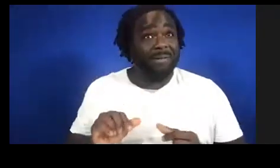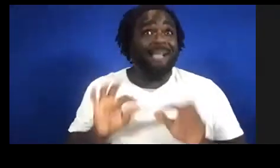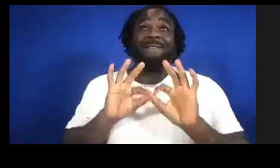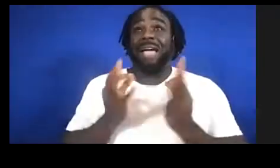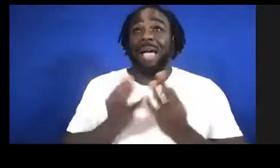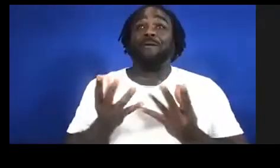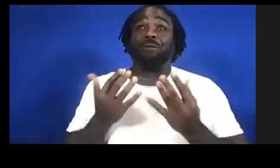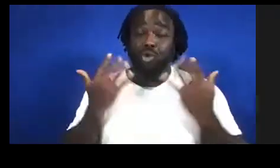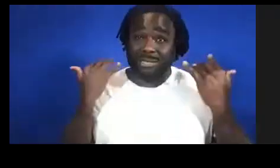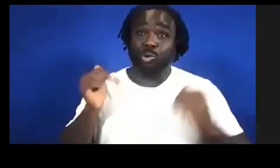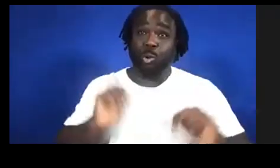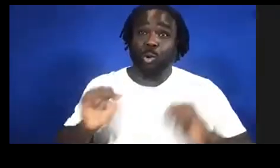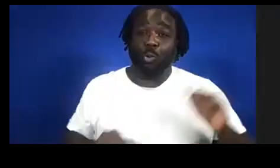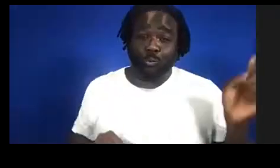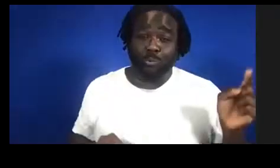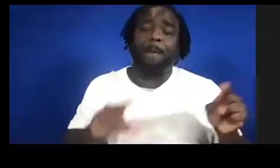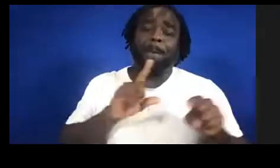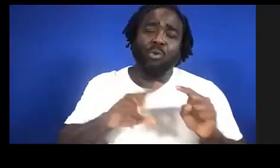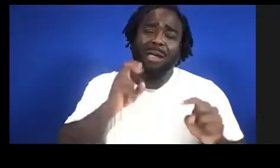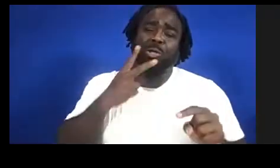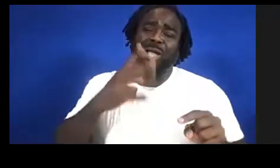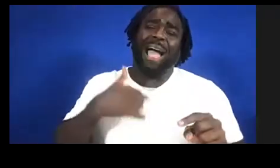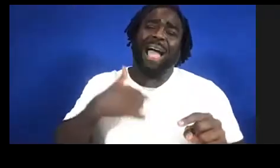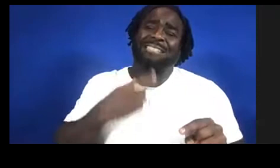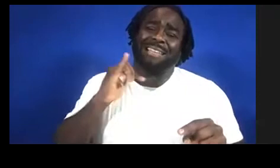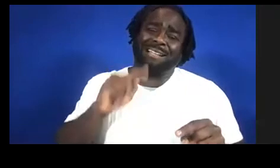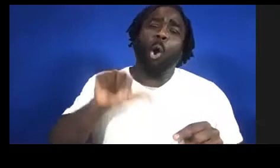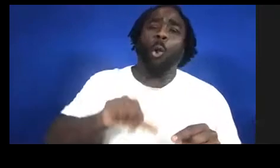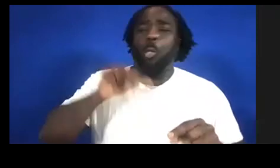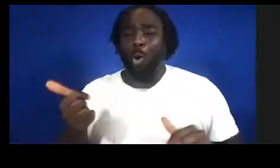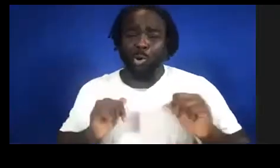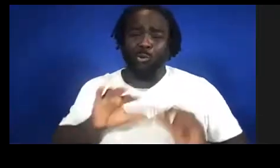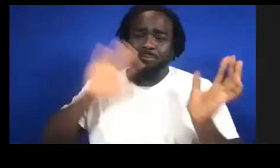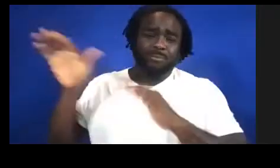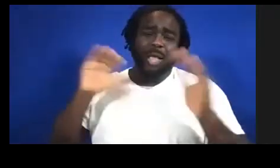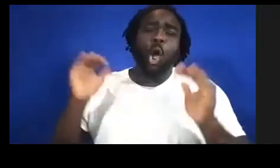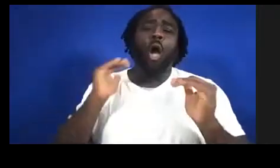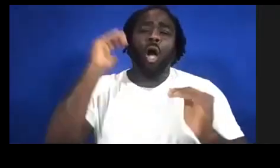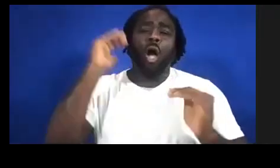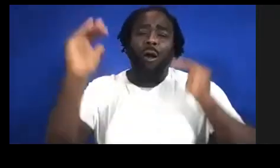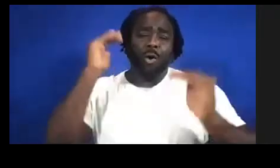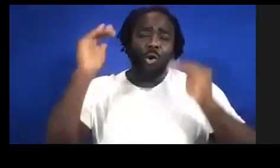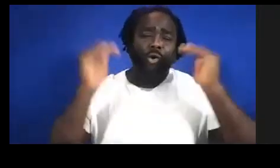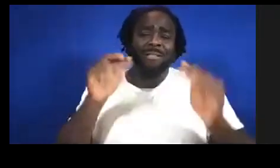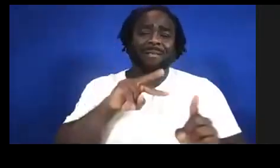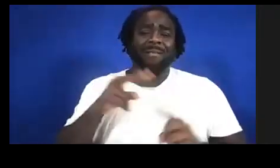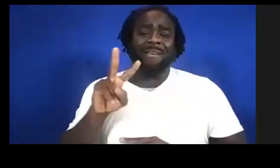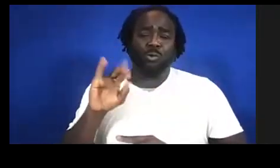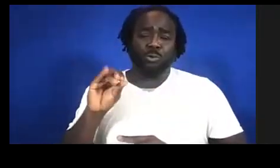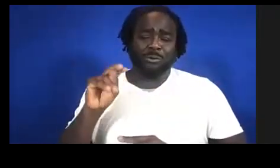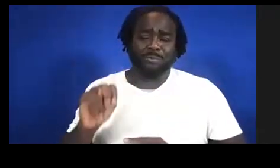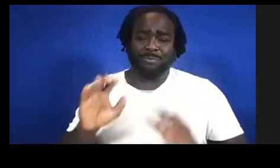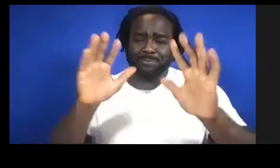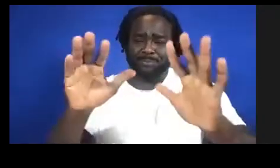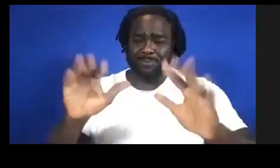Like, what the blank? Y'all, I know it's a family-friendly show. I might